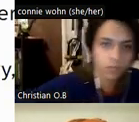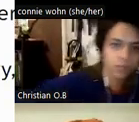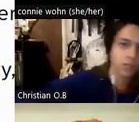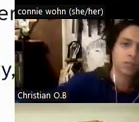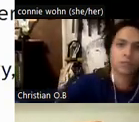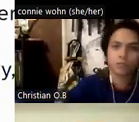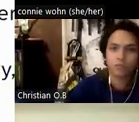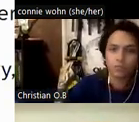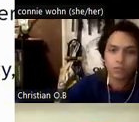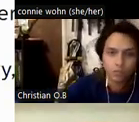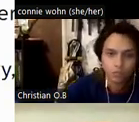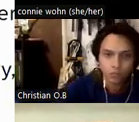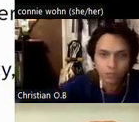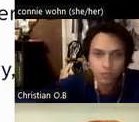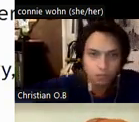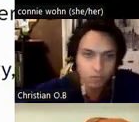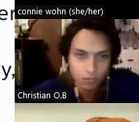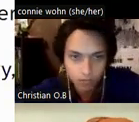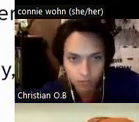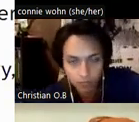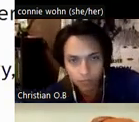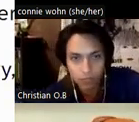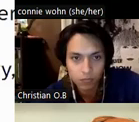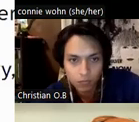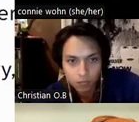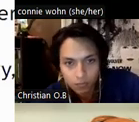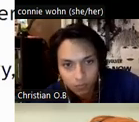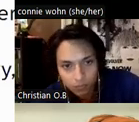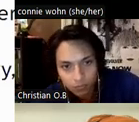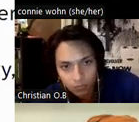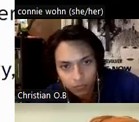503-823-3346. And you can also do it by post and mail,